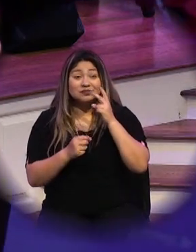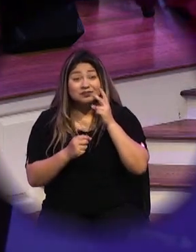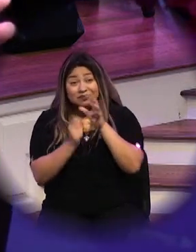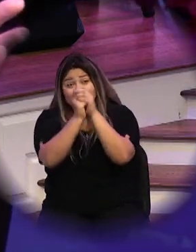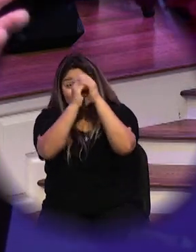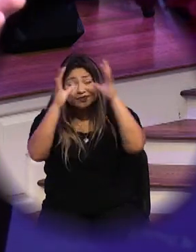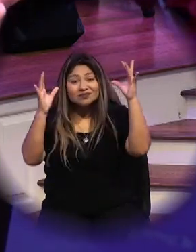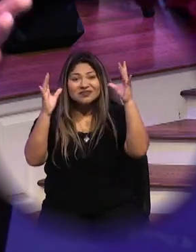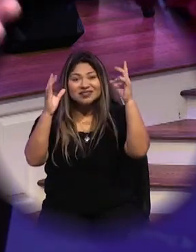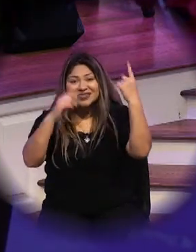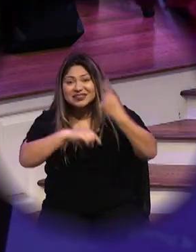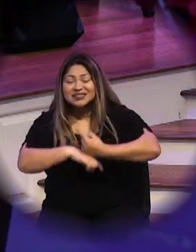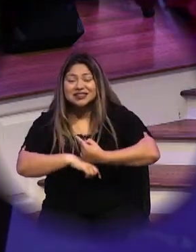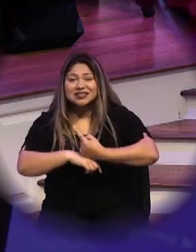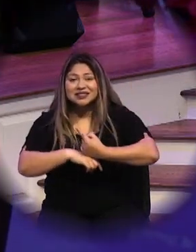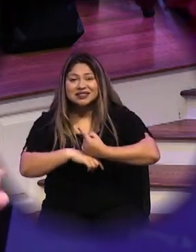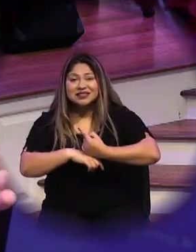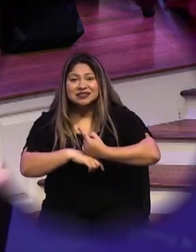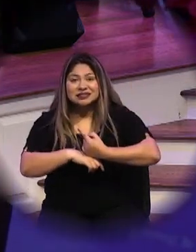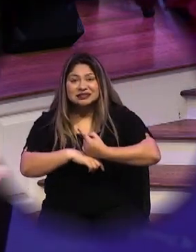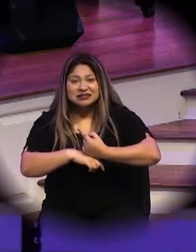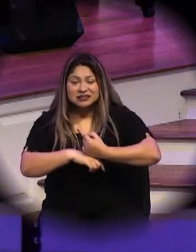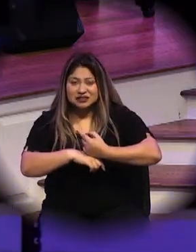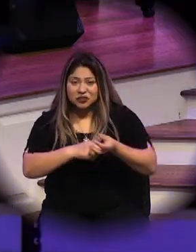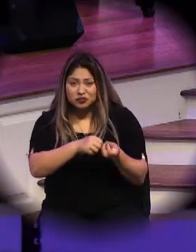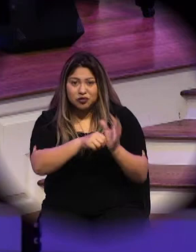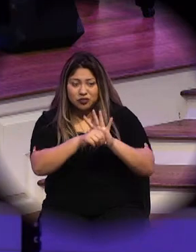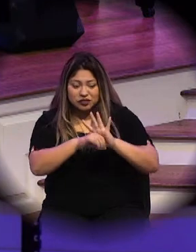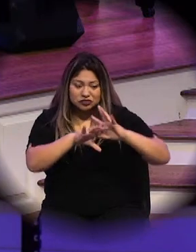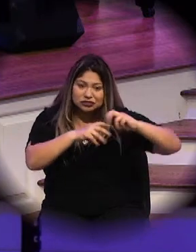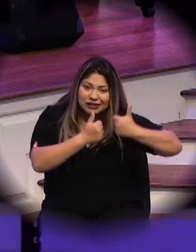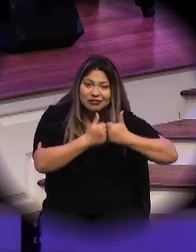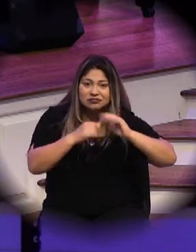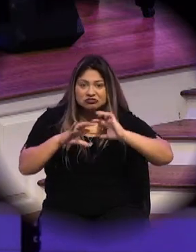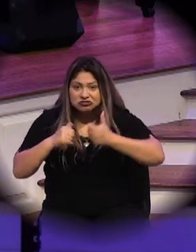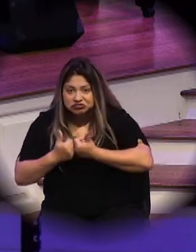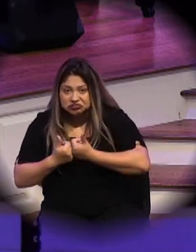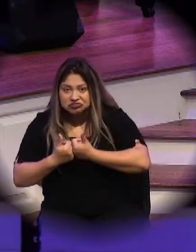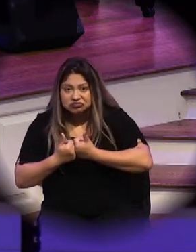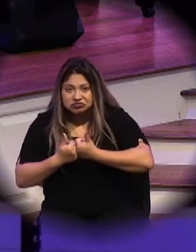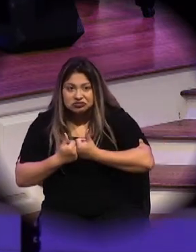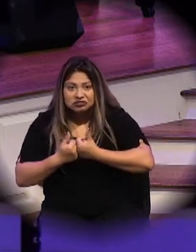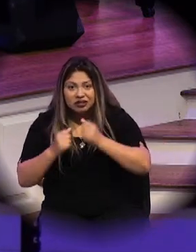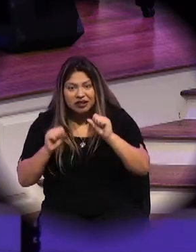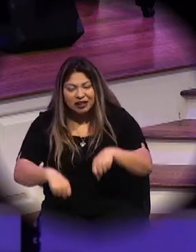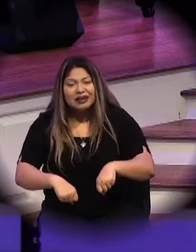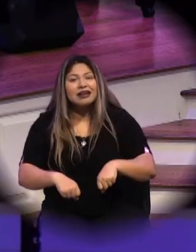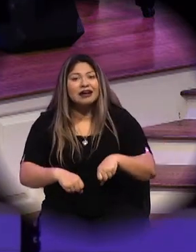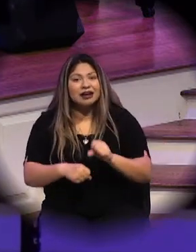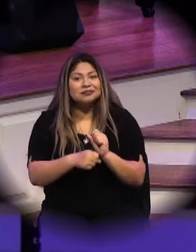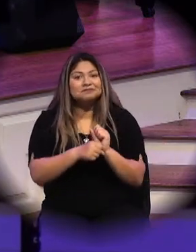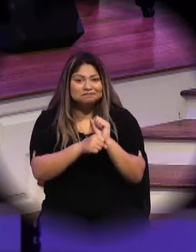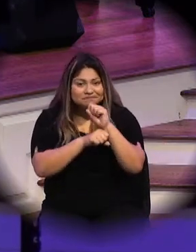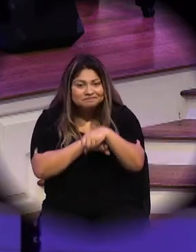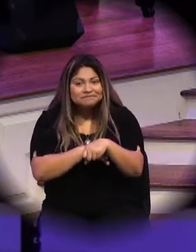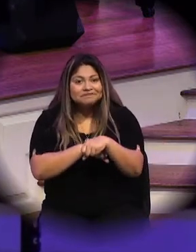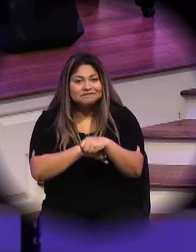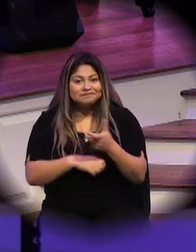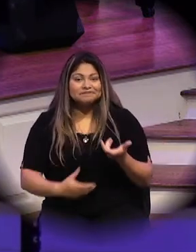beyond all of the challenges of this year. Realistically, not all of the challenges of this year, but at least all these COVID